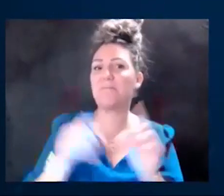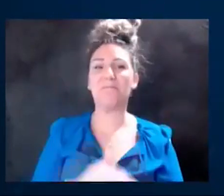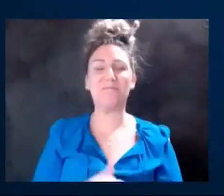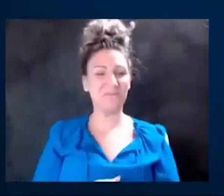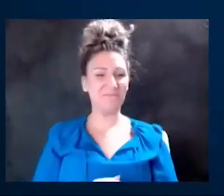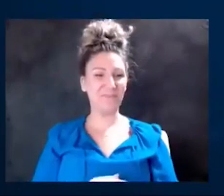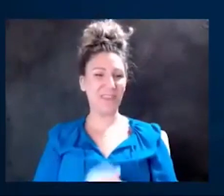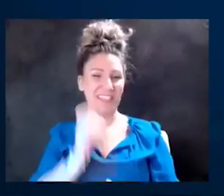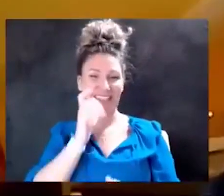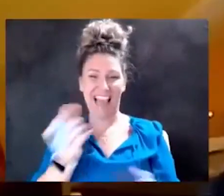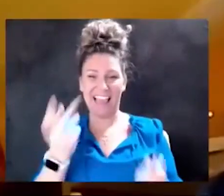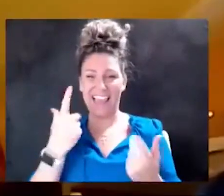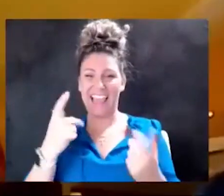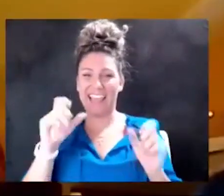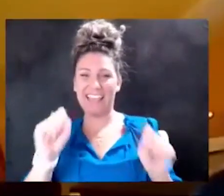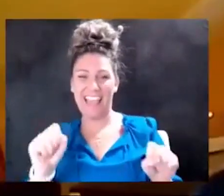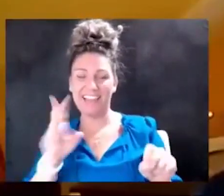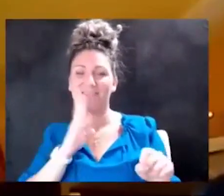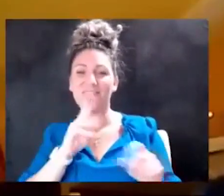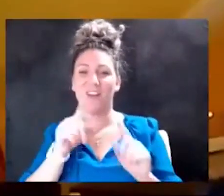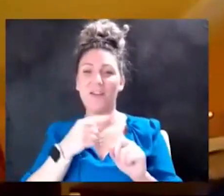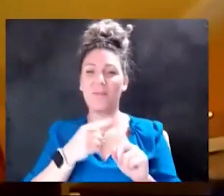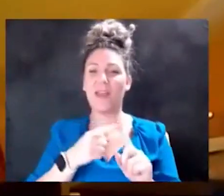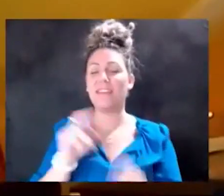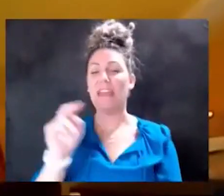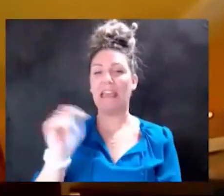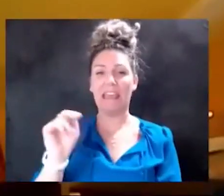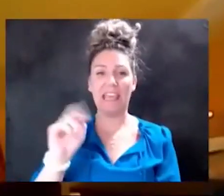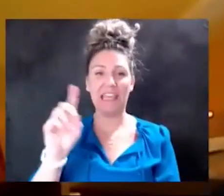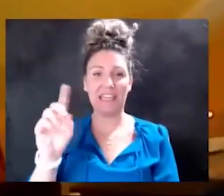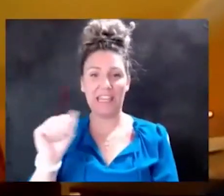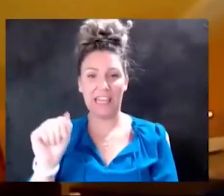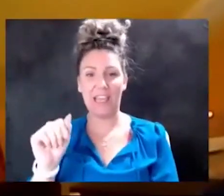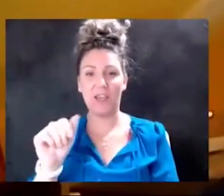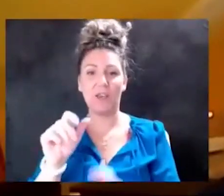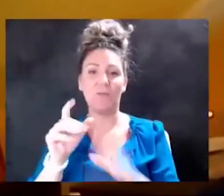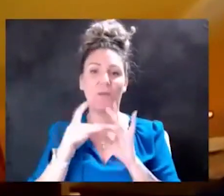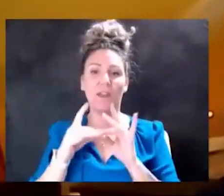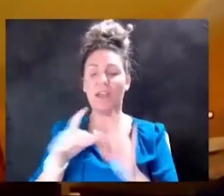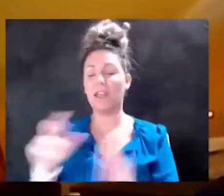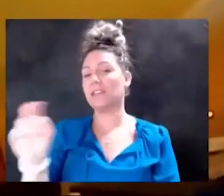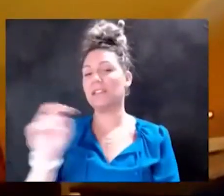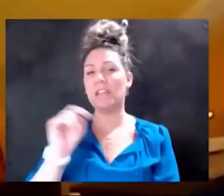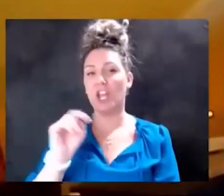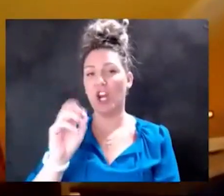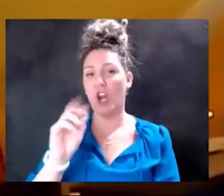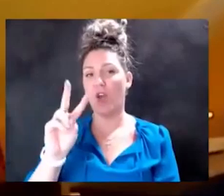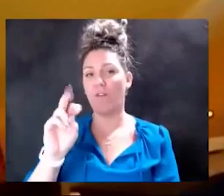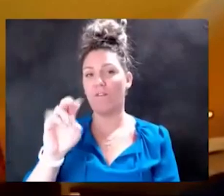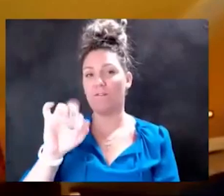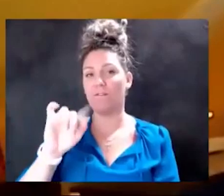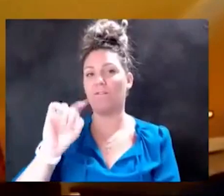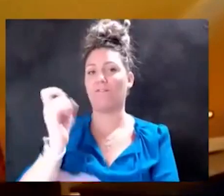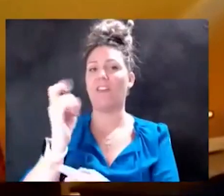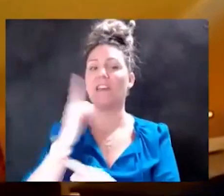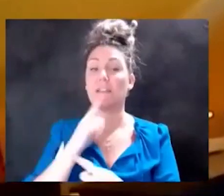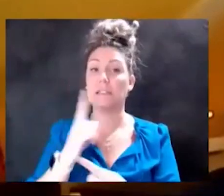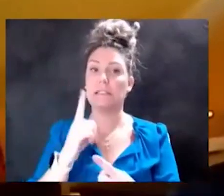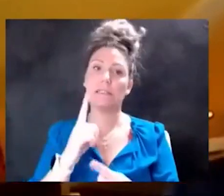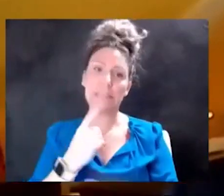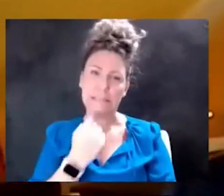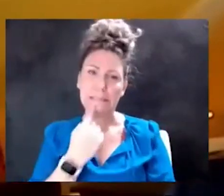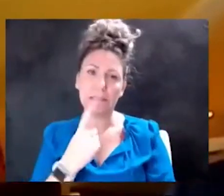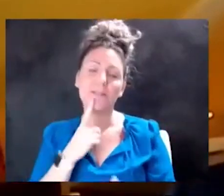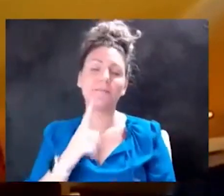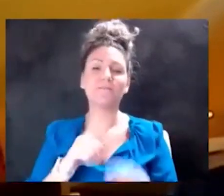I can talk about, actually. The NDAs with Novavax are pretty significant. But there is a little bit more to be done. They put out a